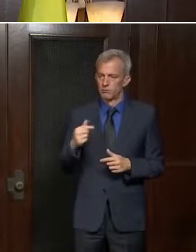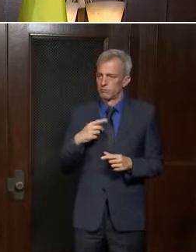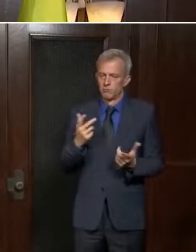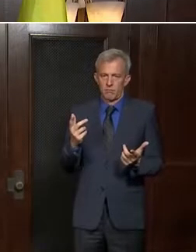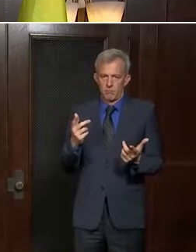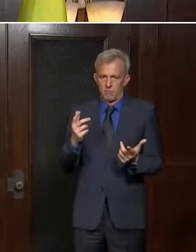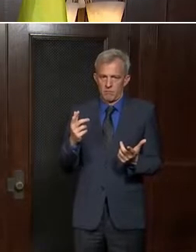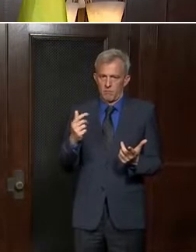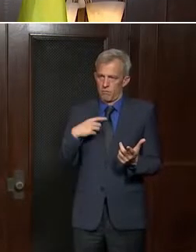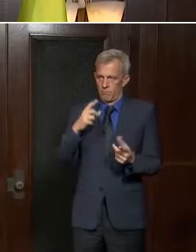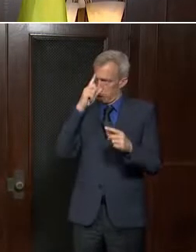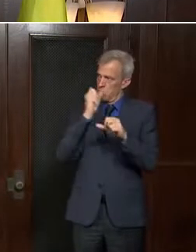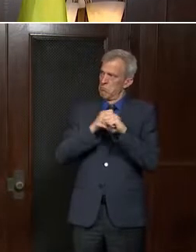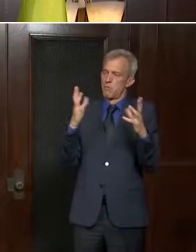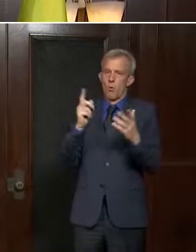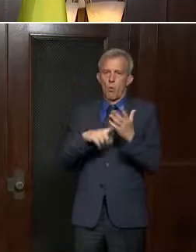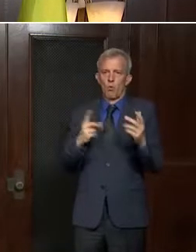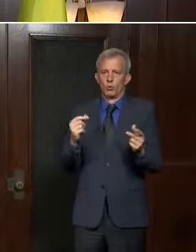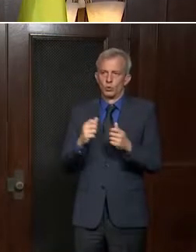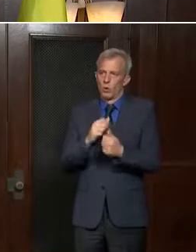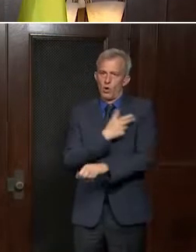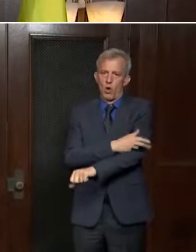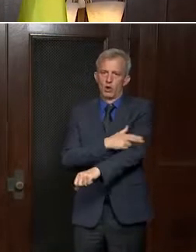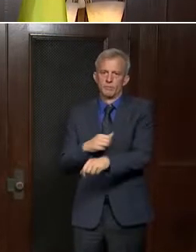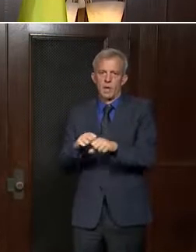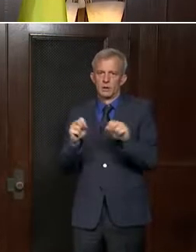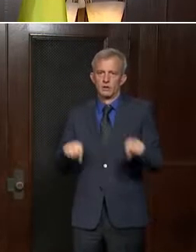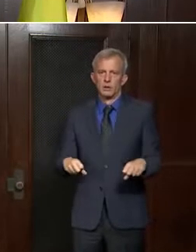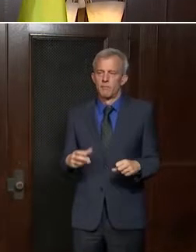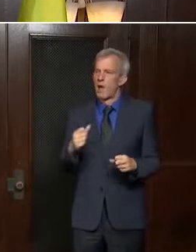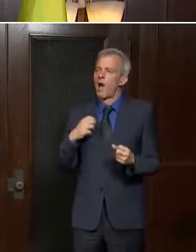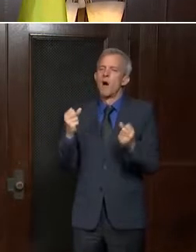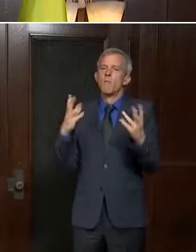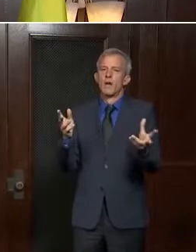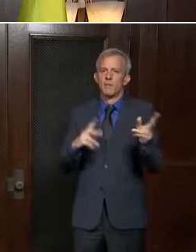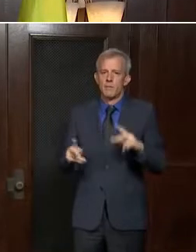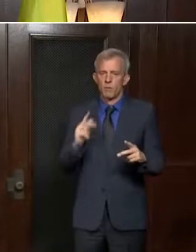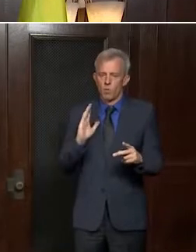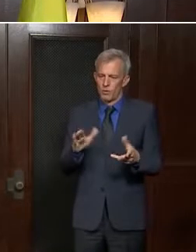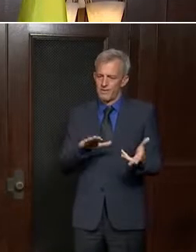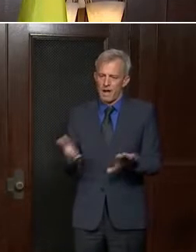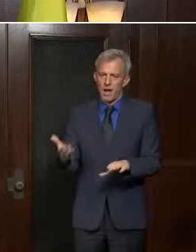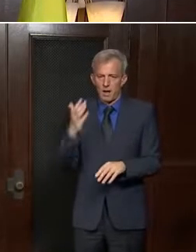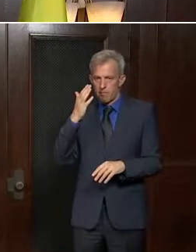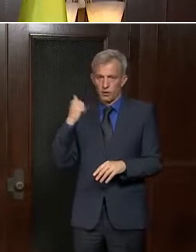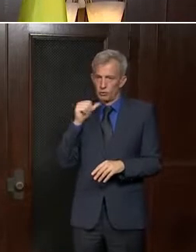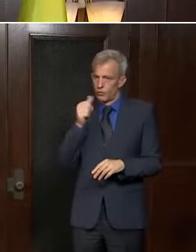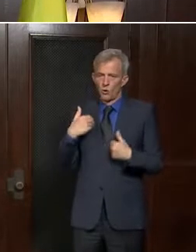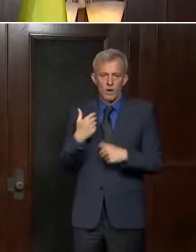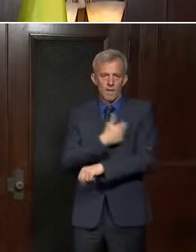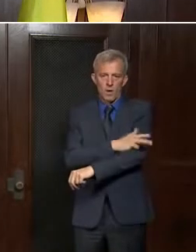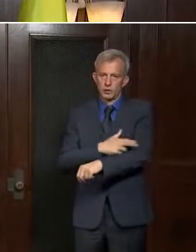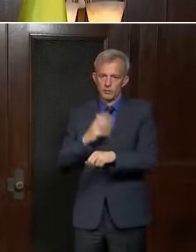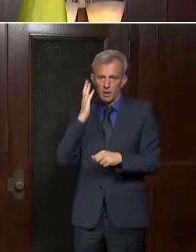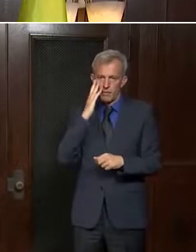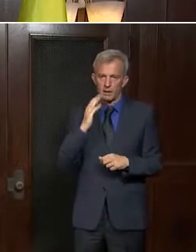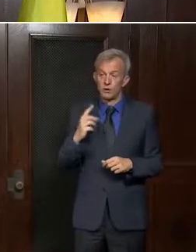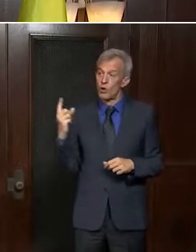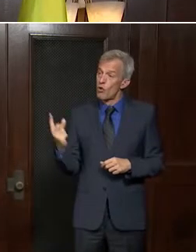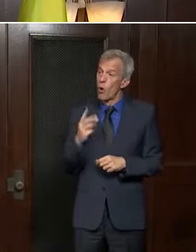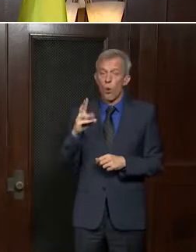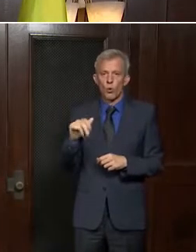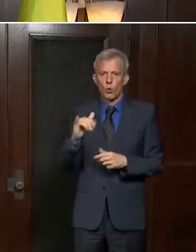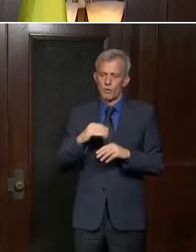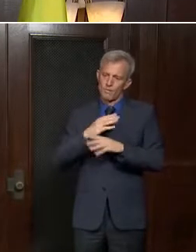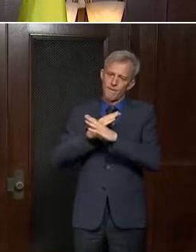die because we wouldn't have enough beds. So it underscores the importance of why we double down on what we're doing. So the only way to stop that from